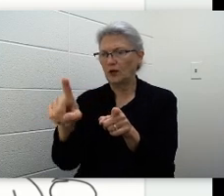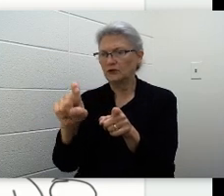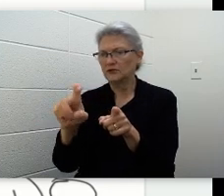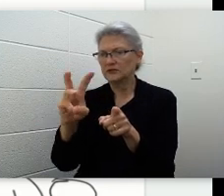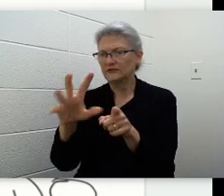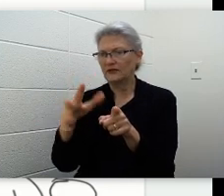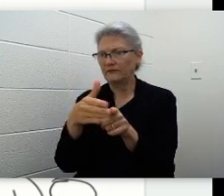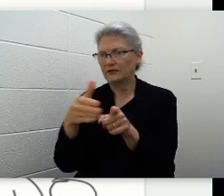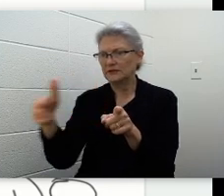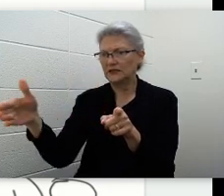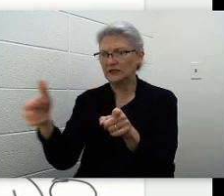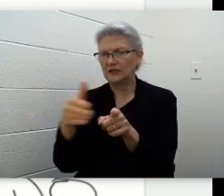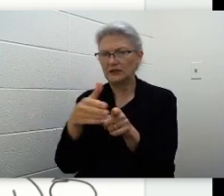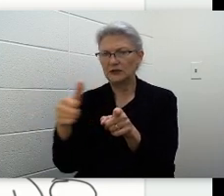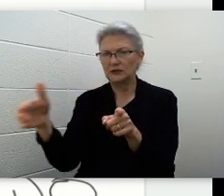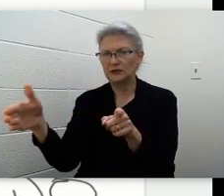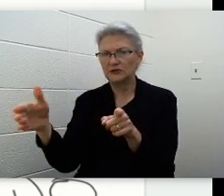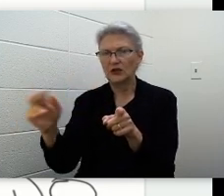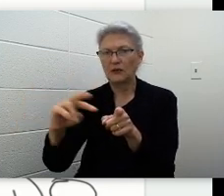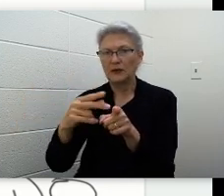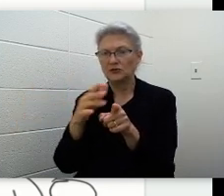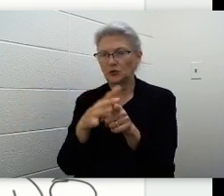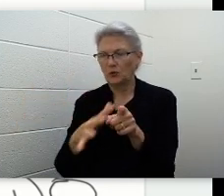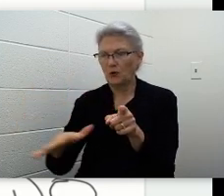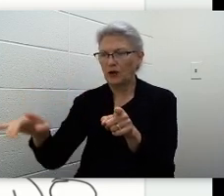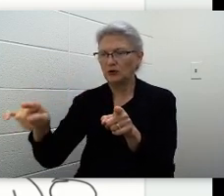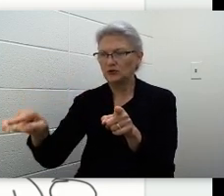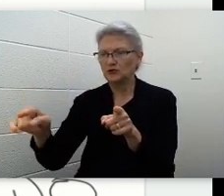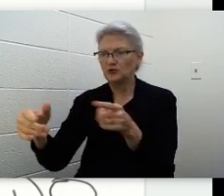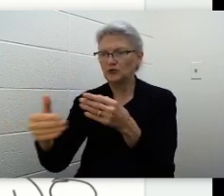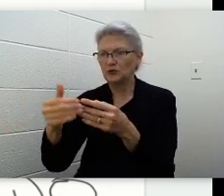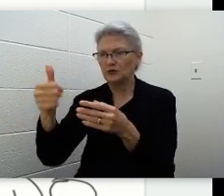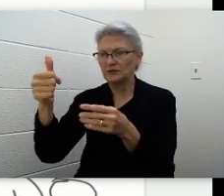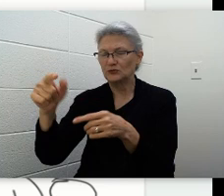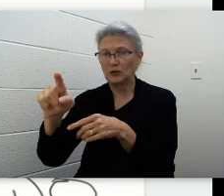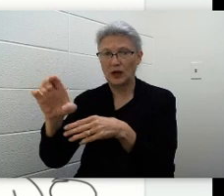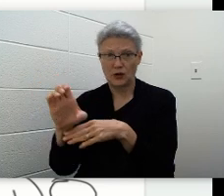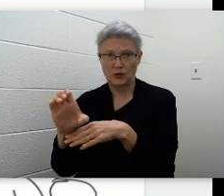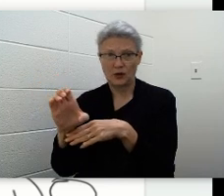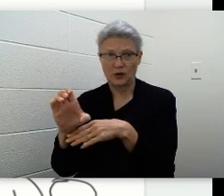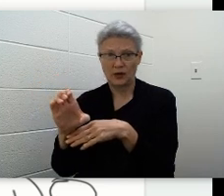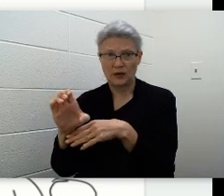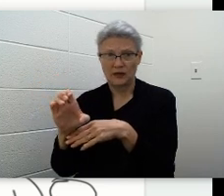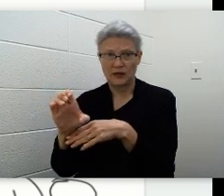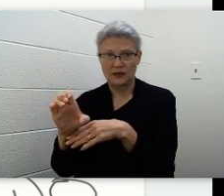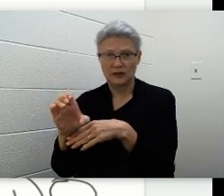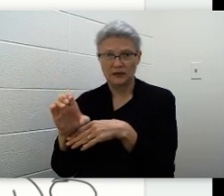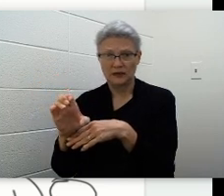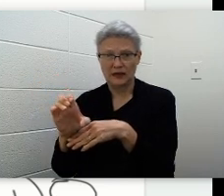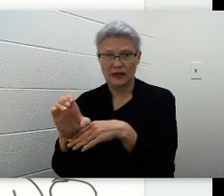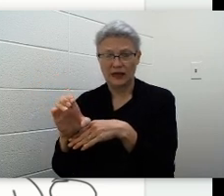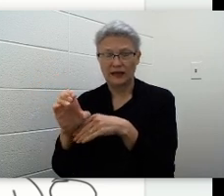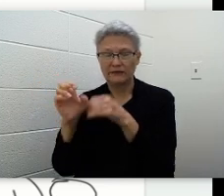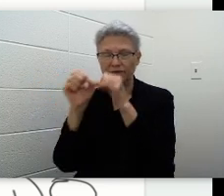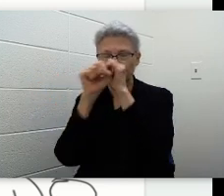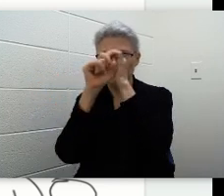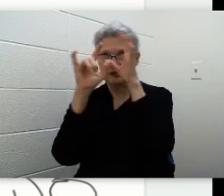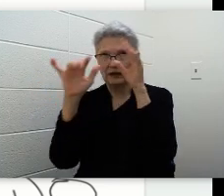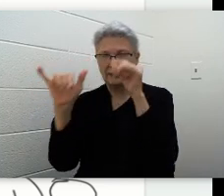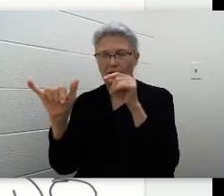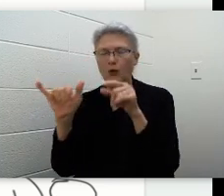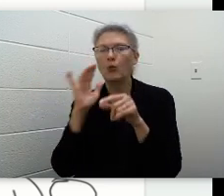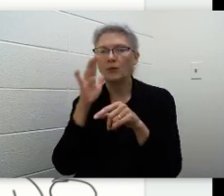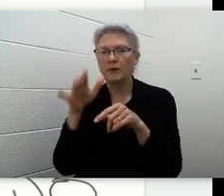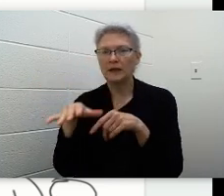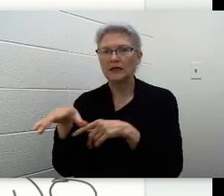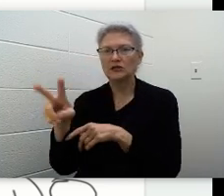somewhere. So if I'm going to round to the nearest 100, and I can even visually see that it's going